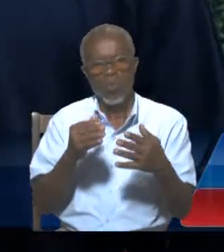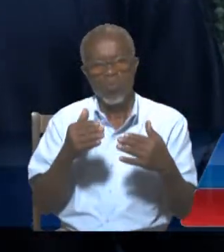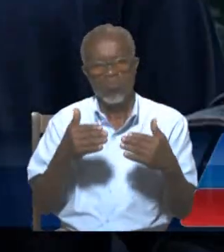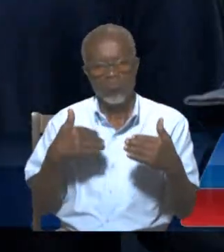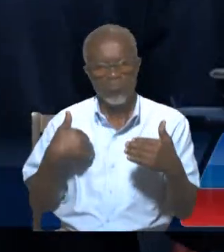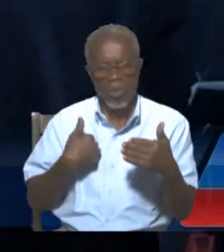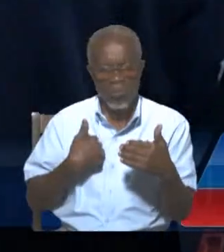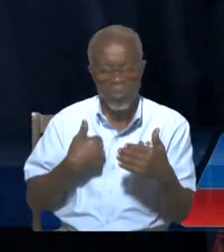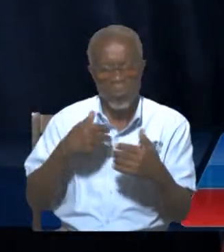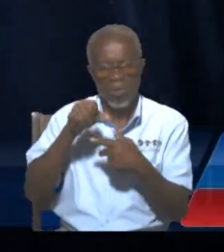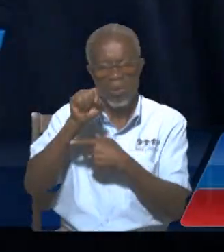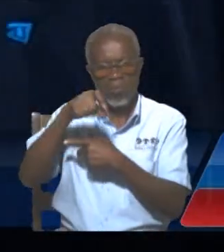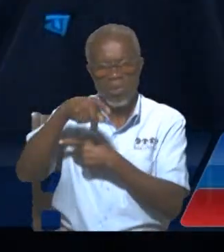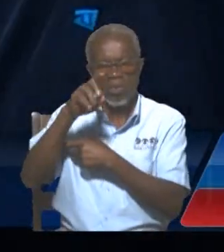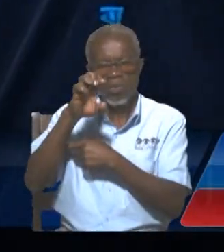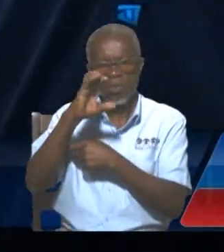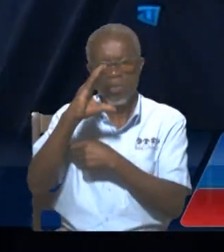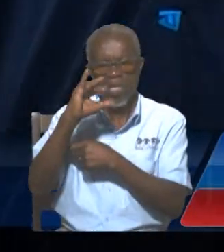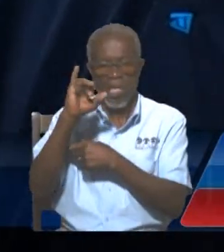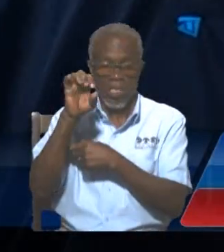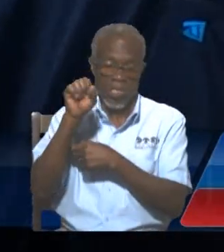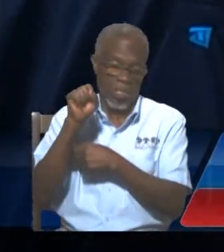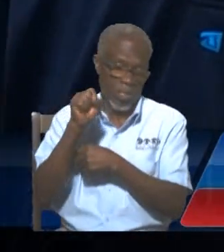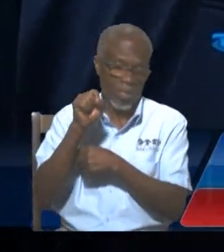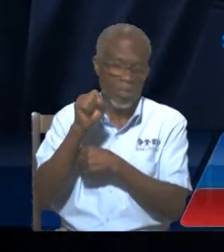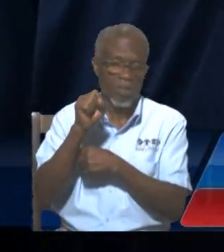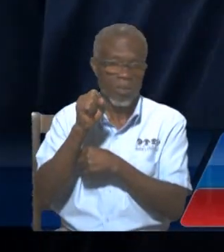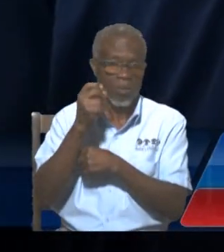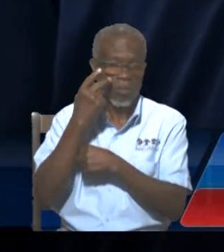beauty and biodiversity of Trinidad